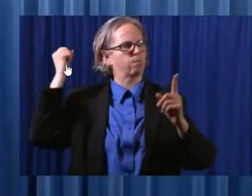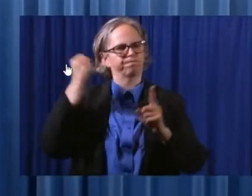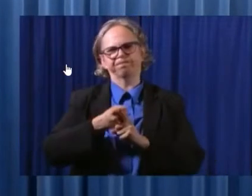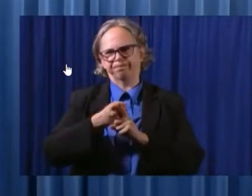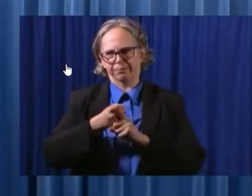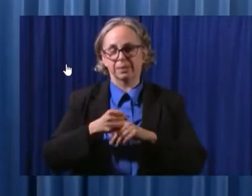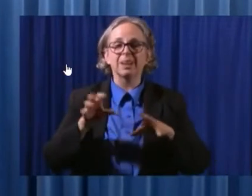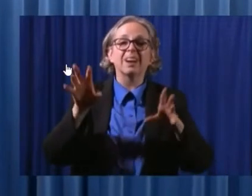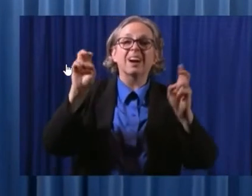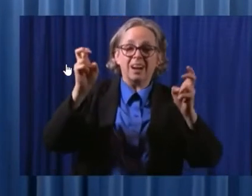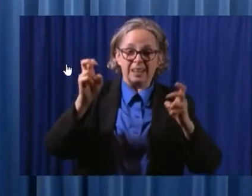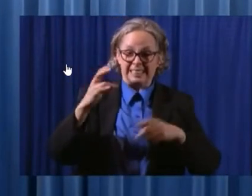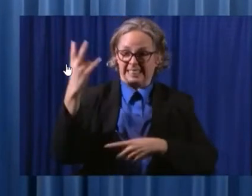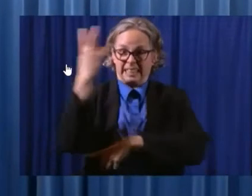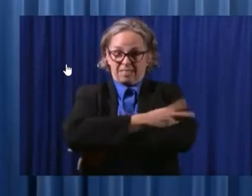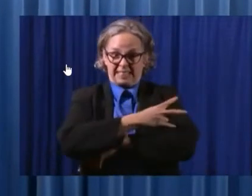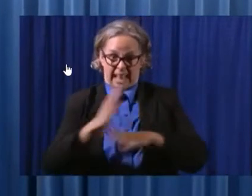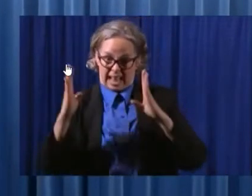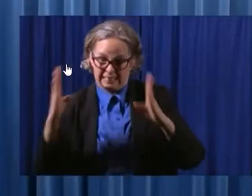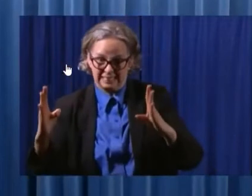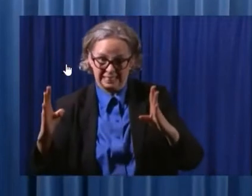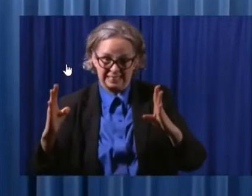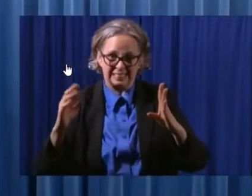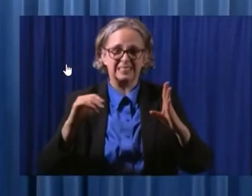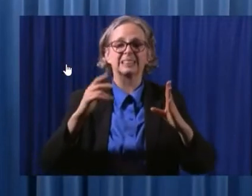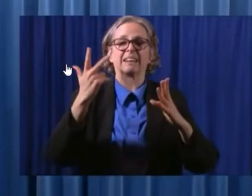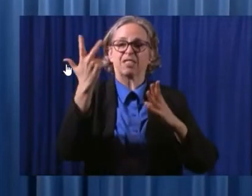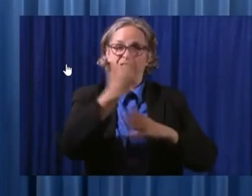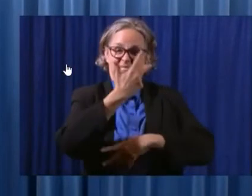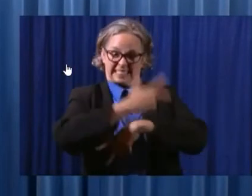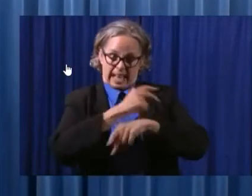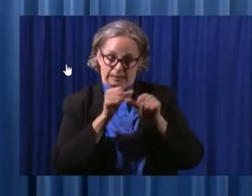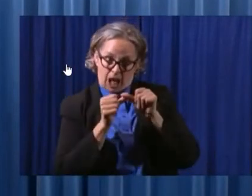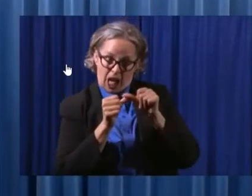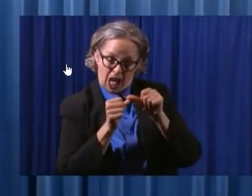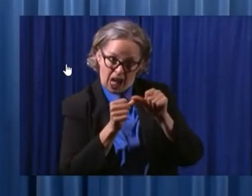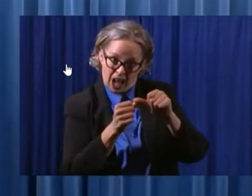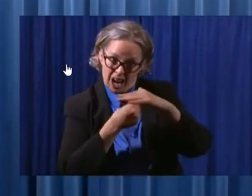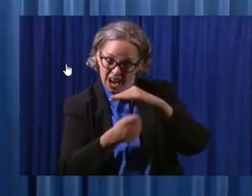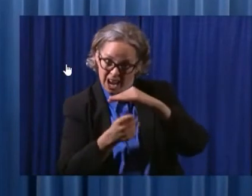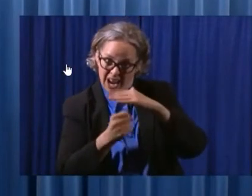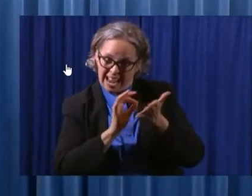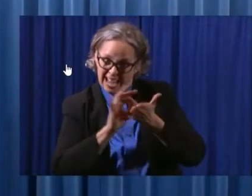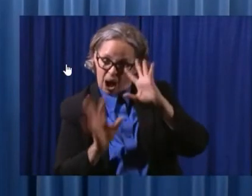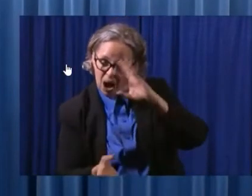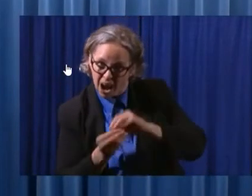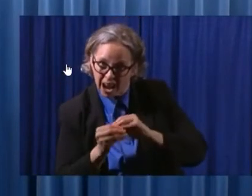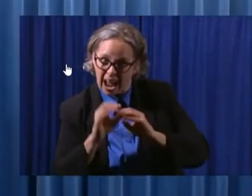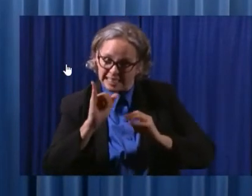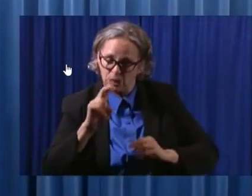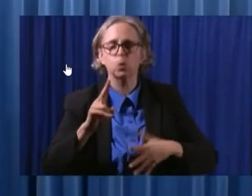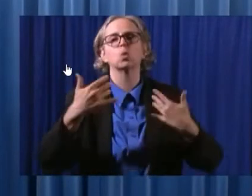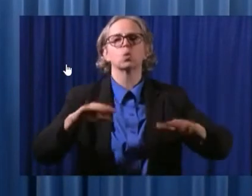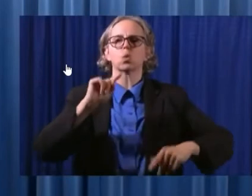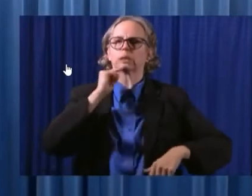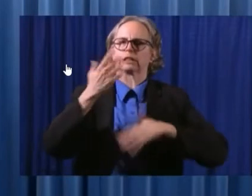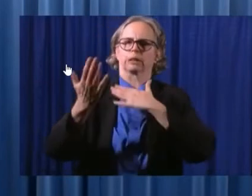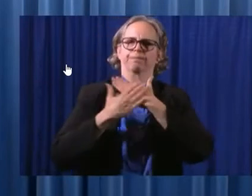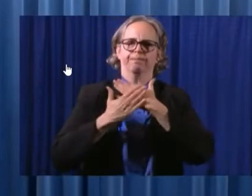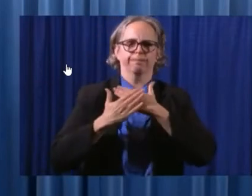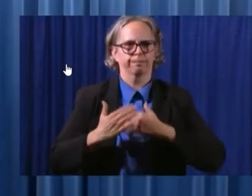again, that one is based on that particular county, the hospital is. As I told you, we're